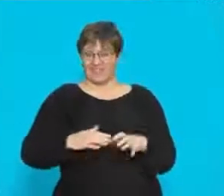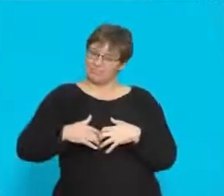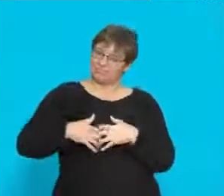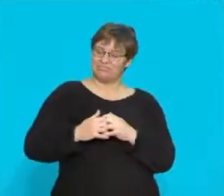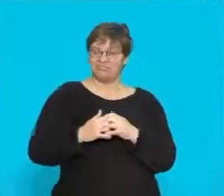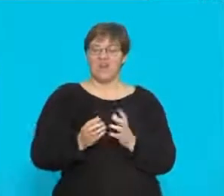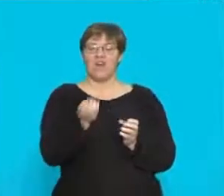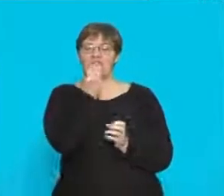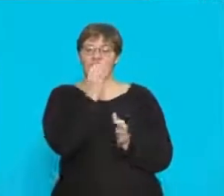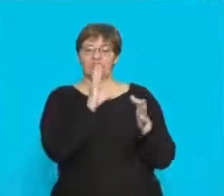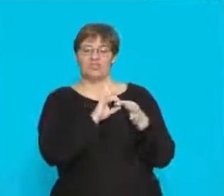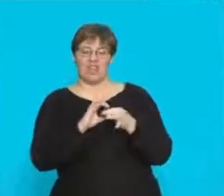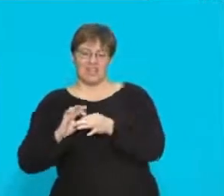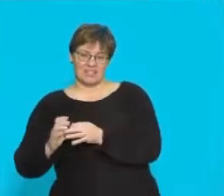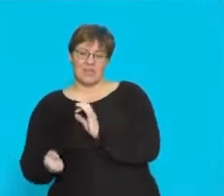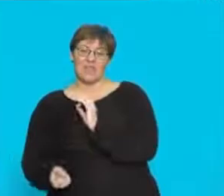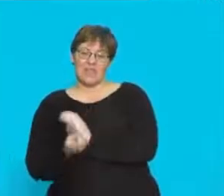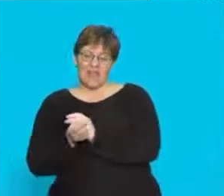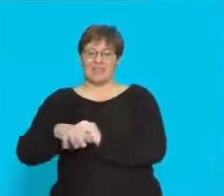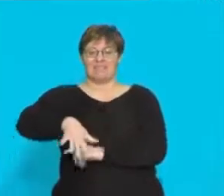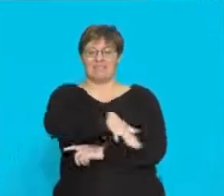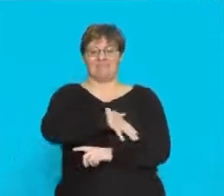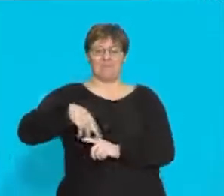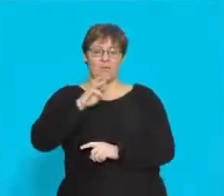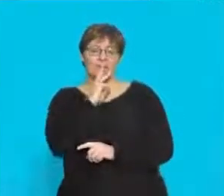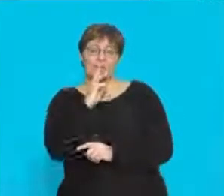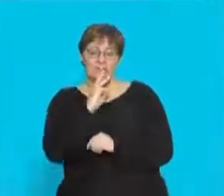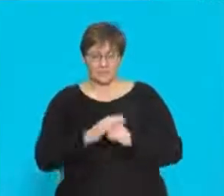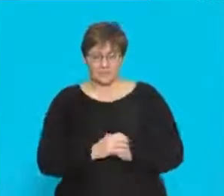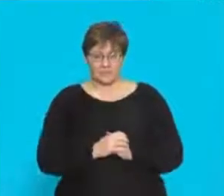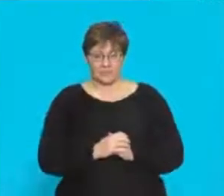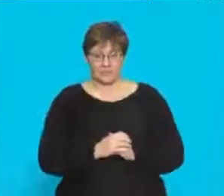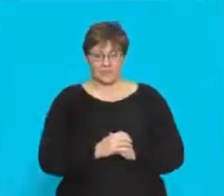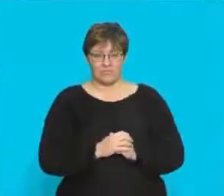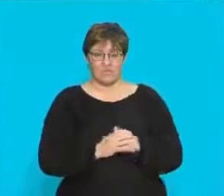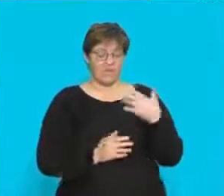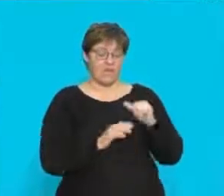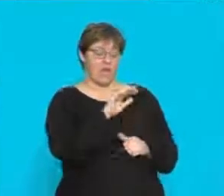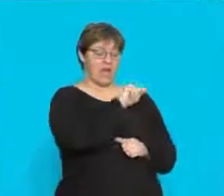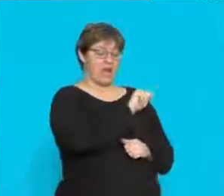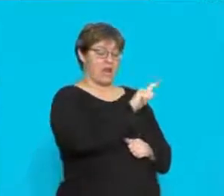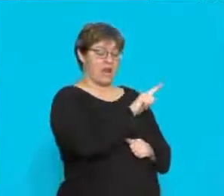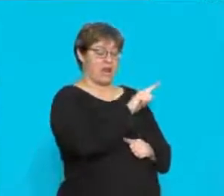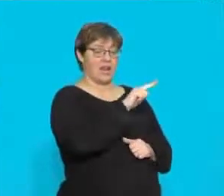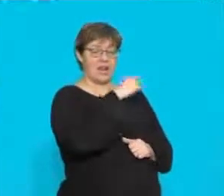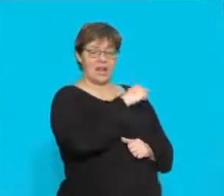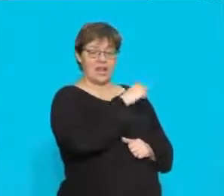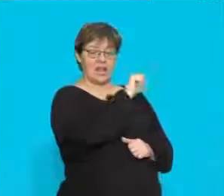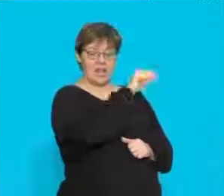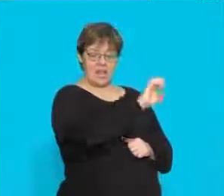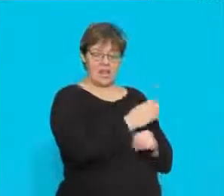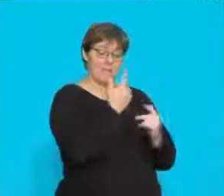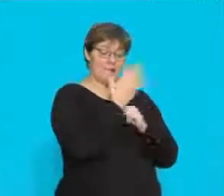of the food chains in the aquatic environment. So you've got the algae, which form part of the plants.